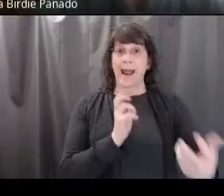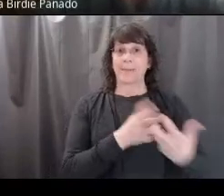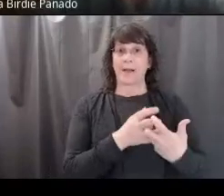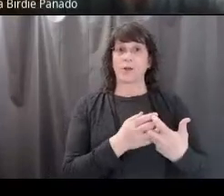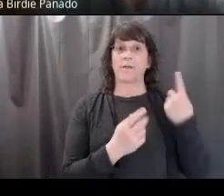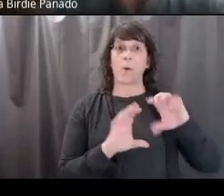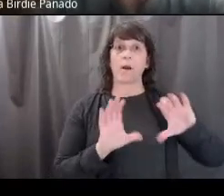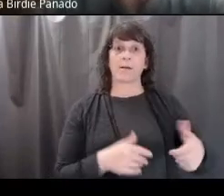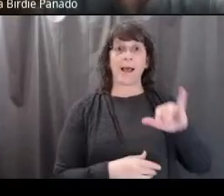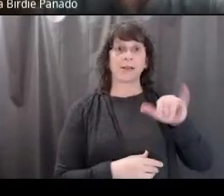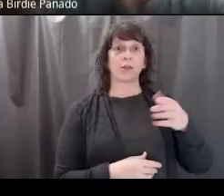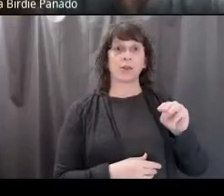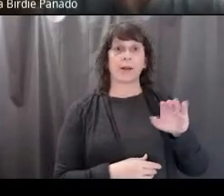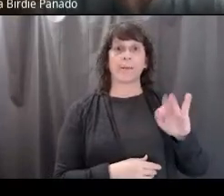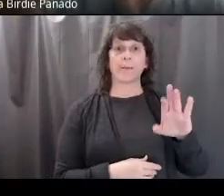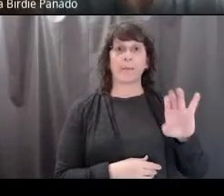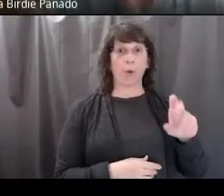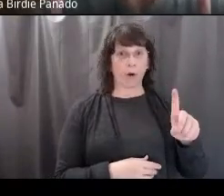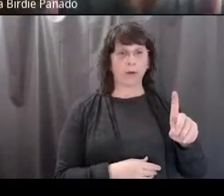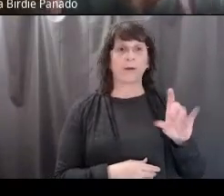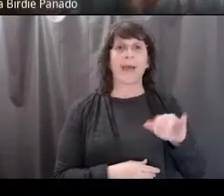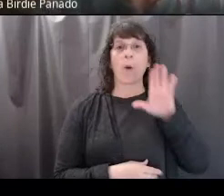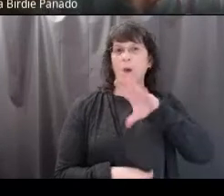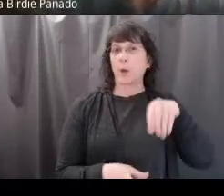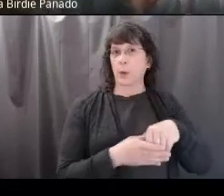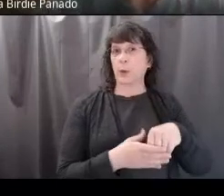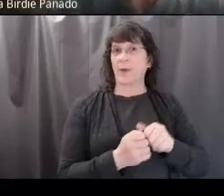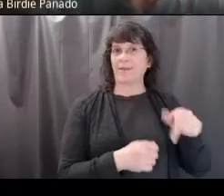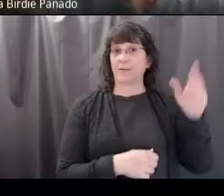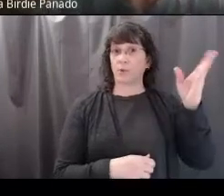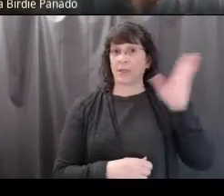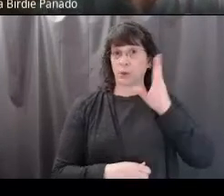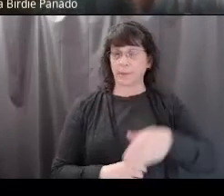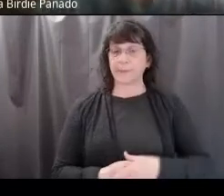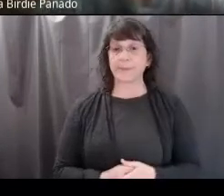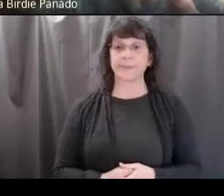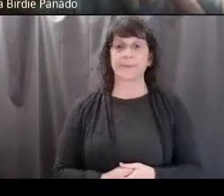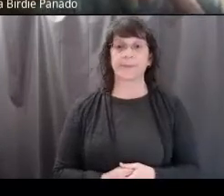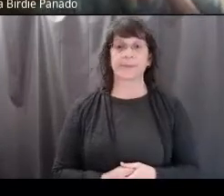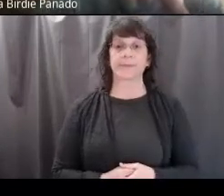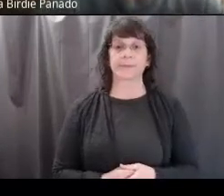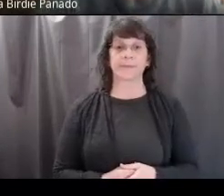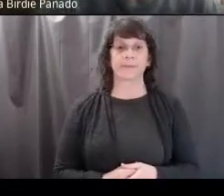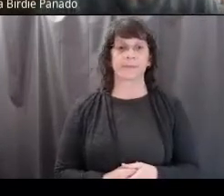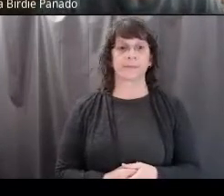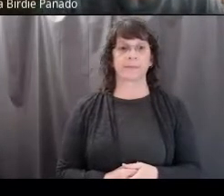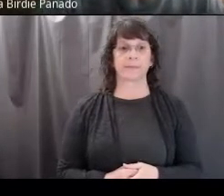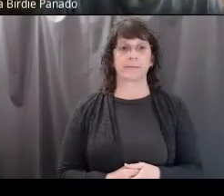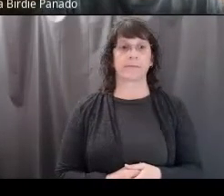our class's Jamboard, which will be included in this presentation for you.